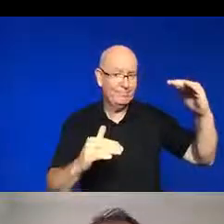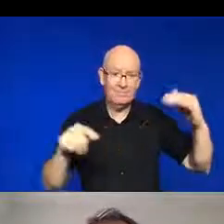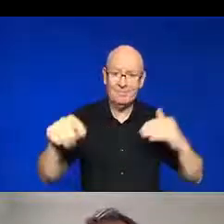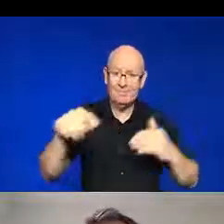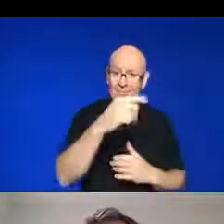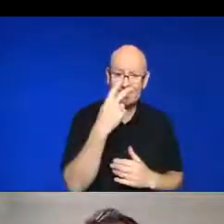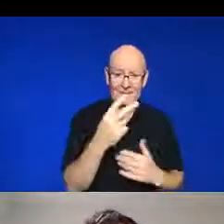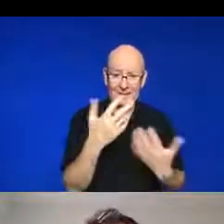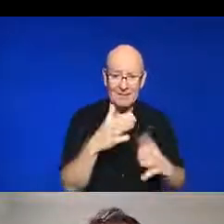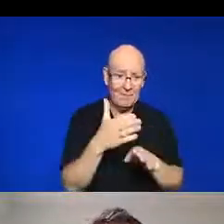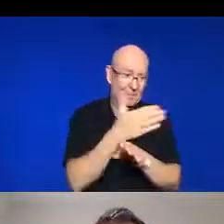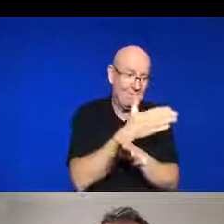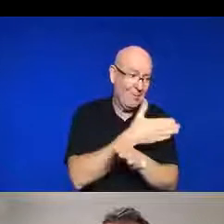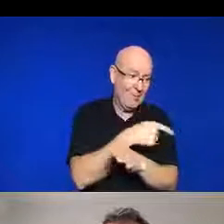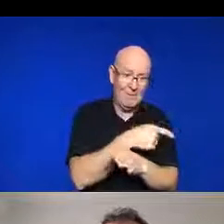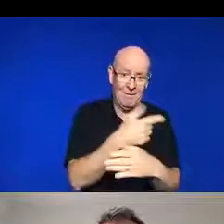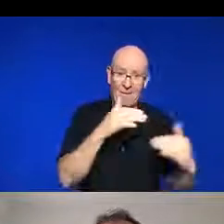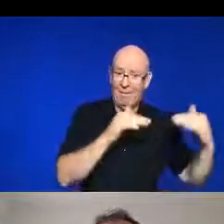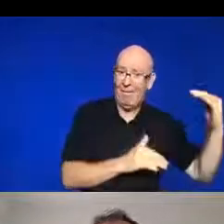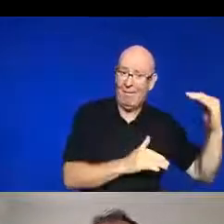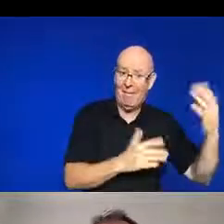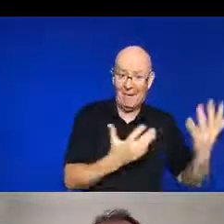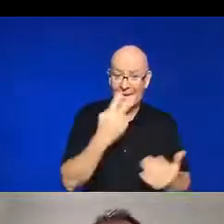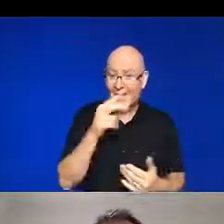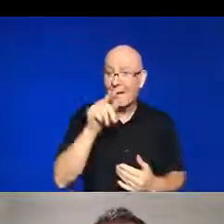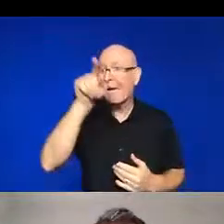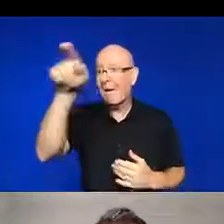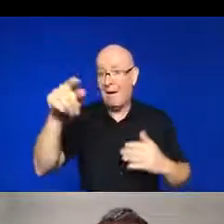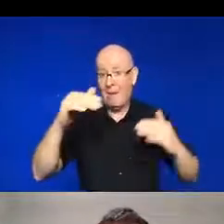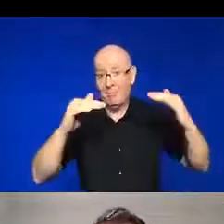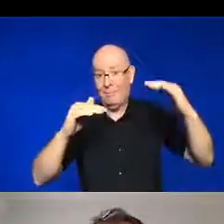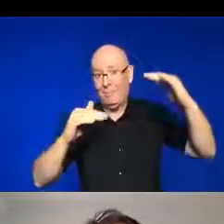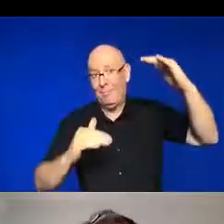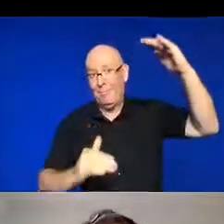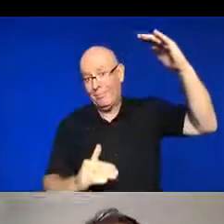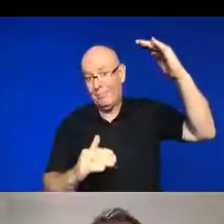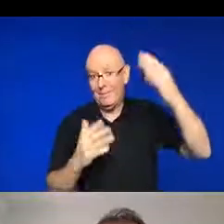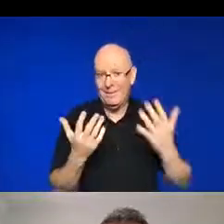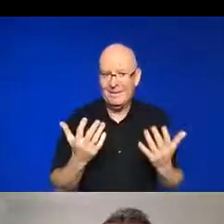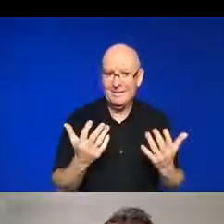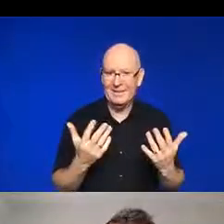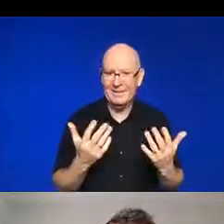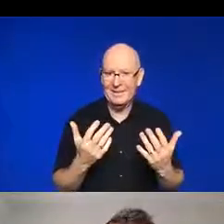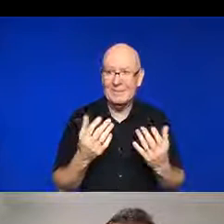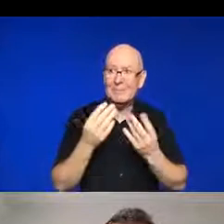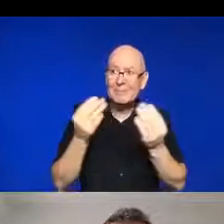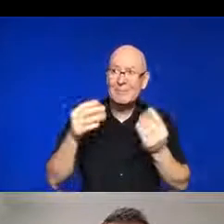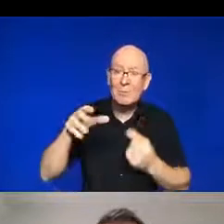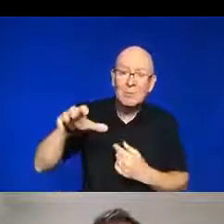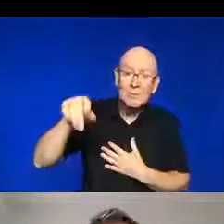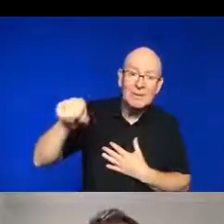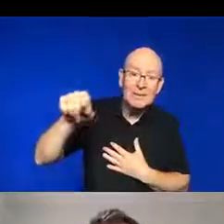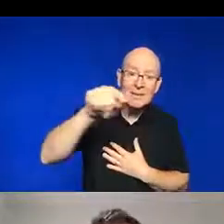So several countries are considering now creating disability support allowance for persons with